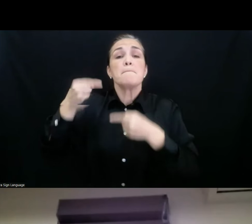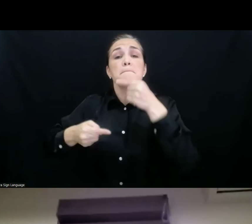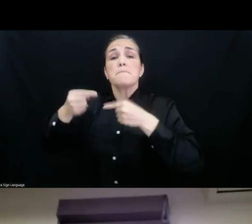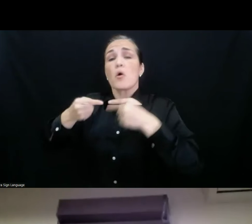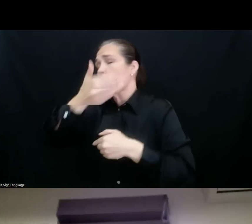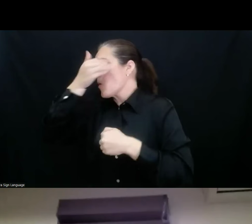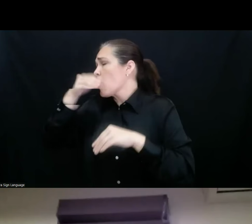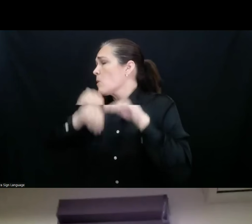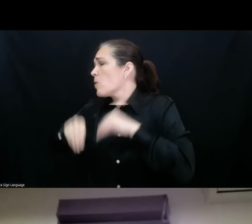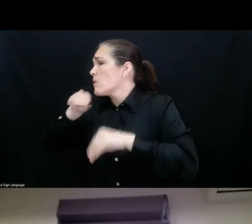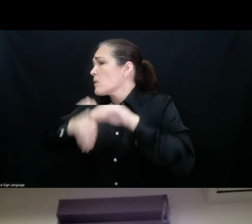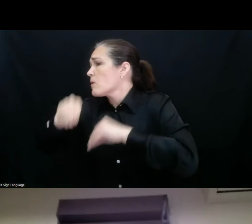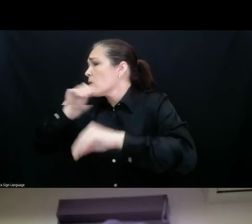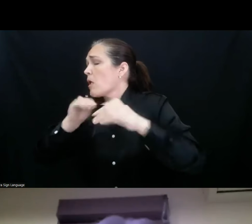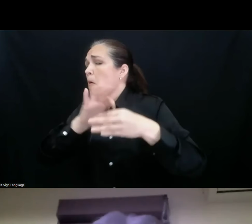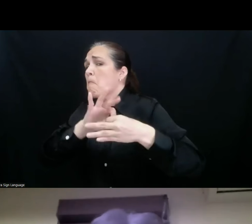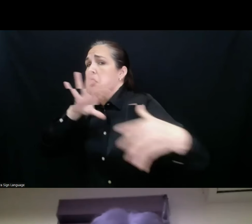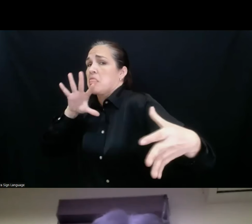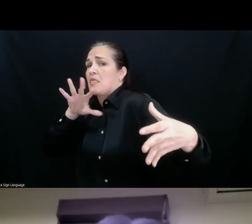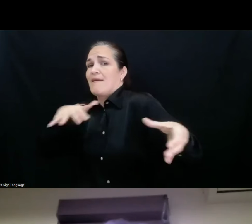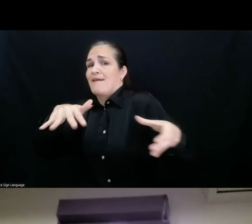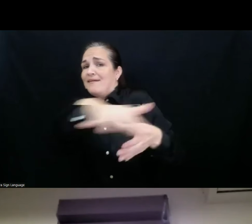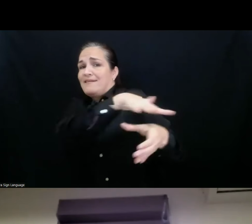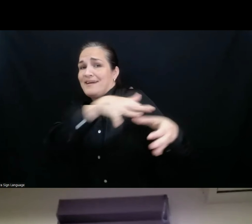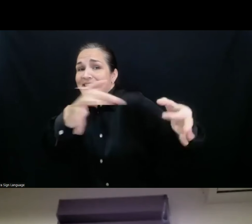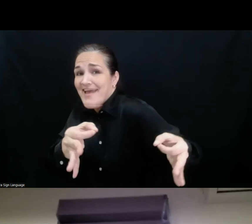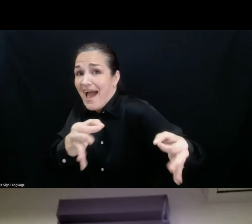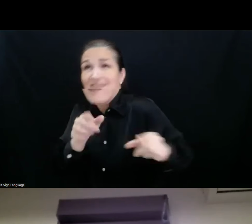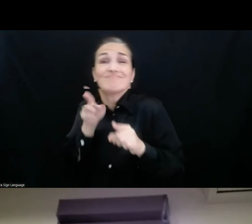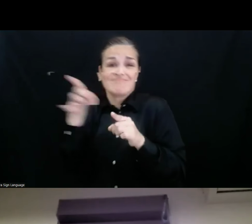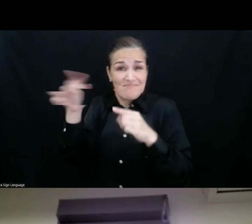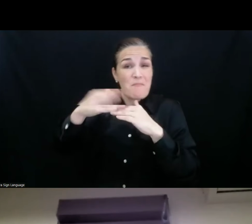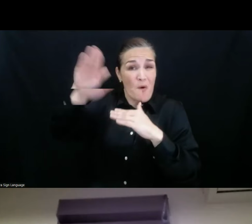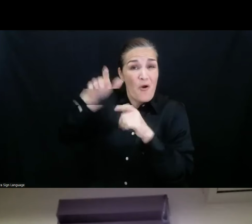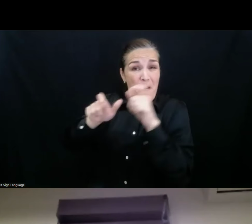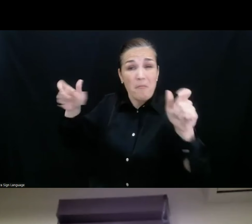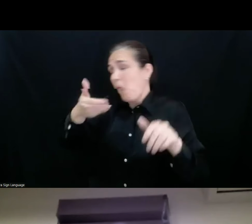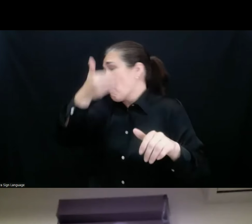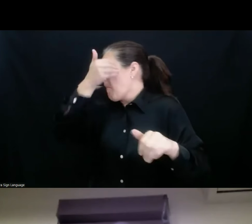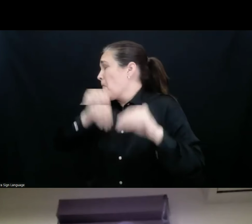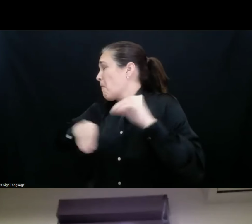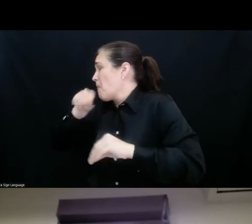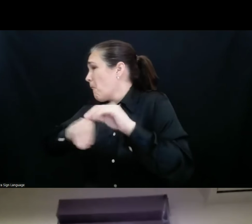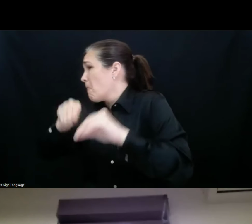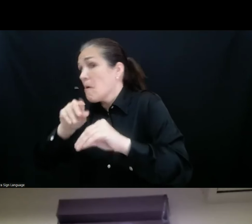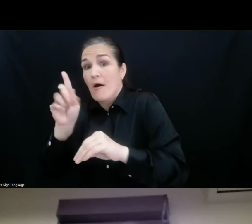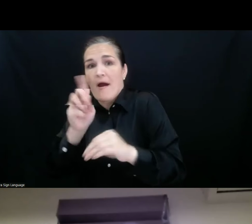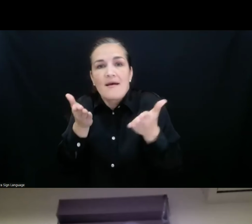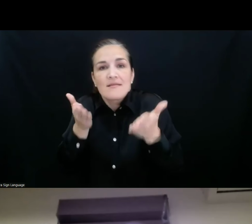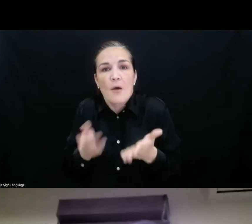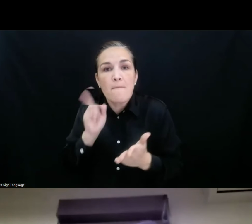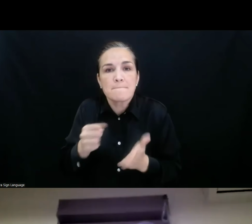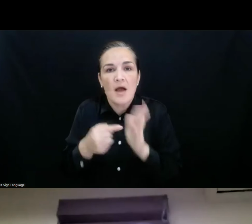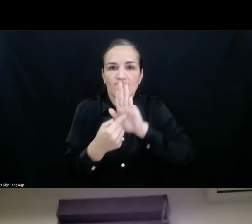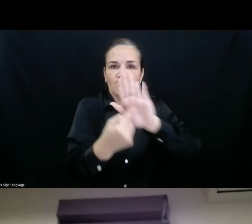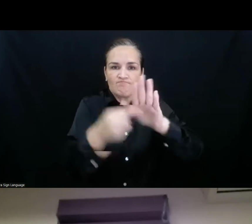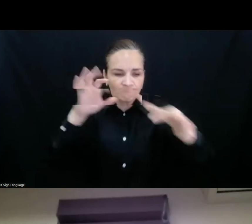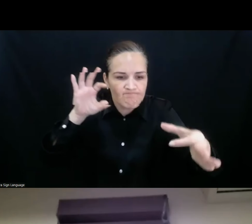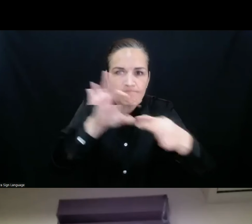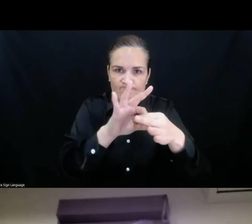to be even disconnected a little bit from the reality. And then Mhm. on the other hand, I would say that it was healthy to have actually